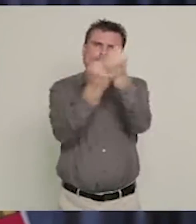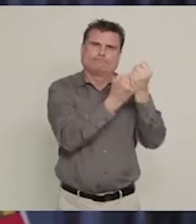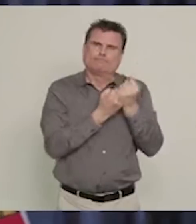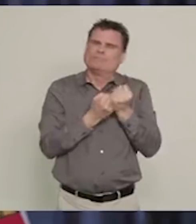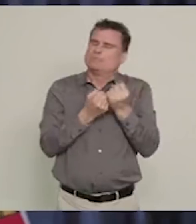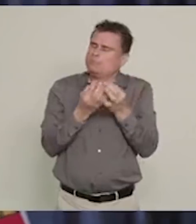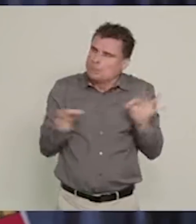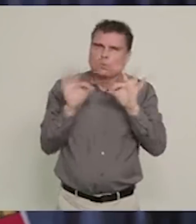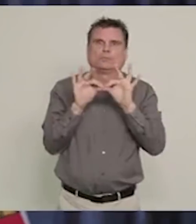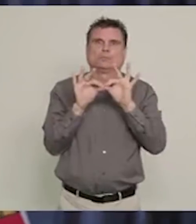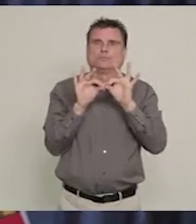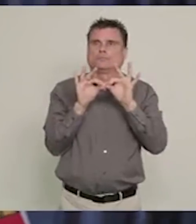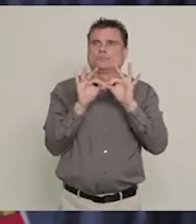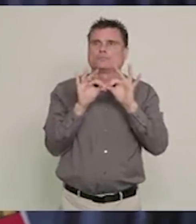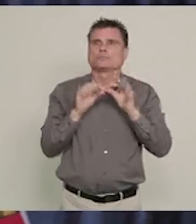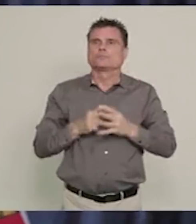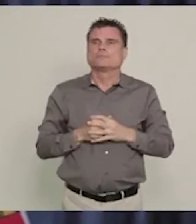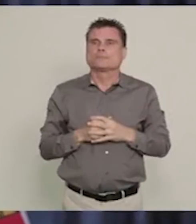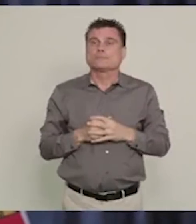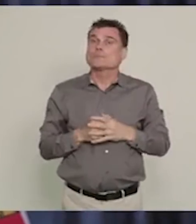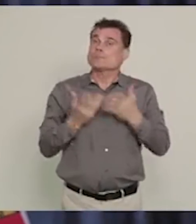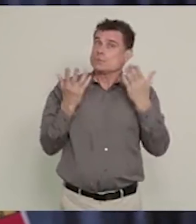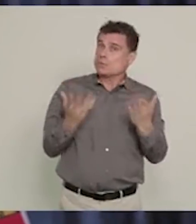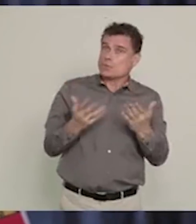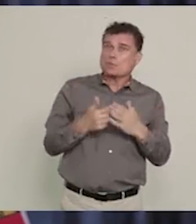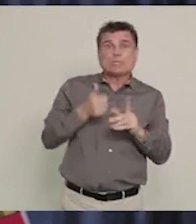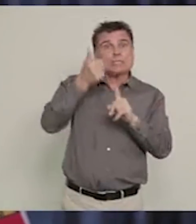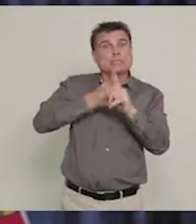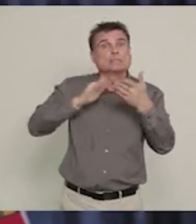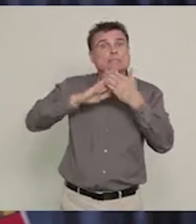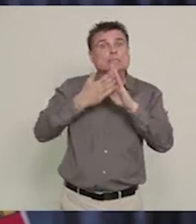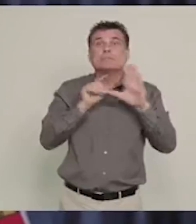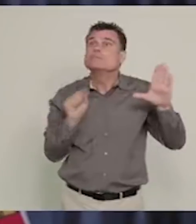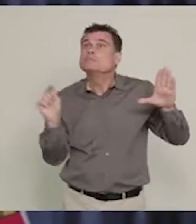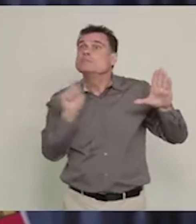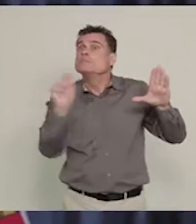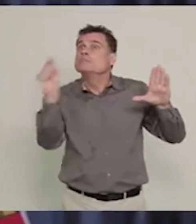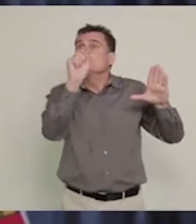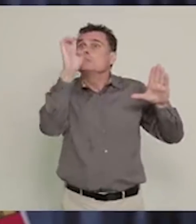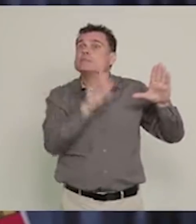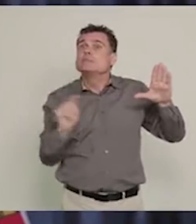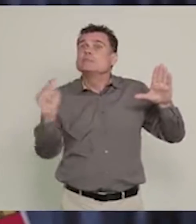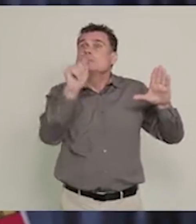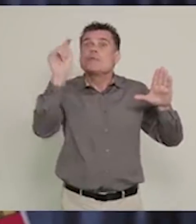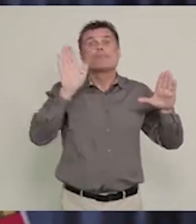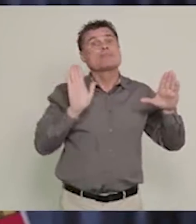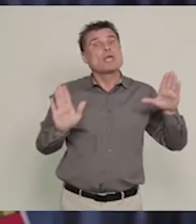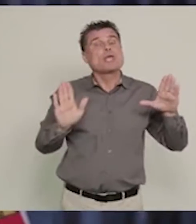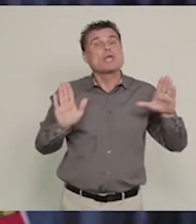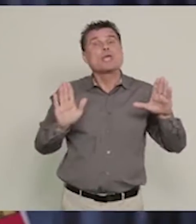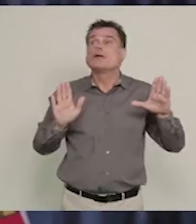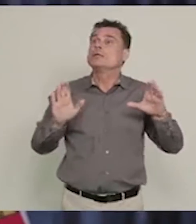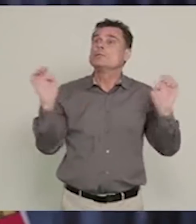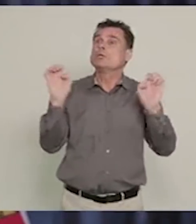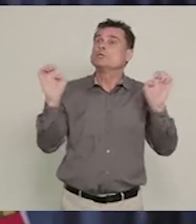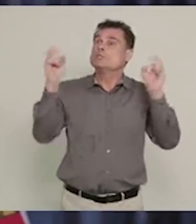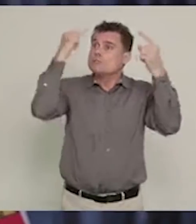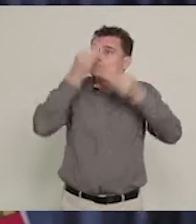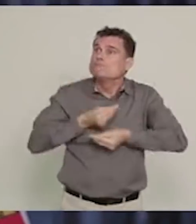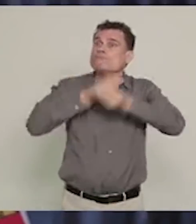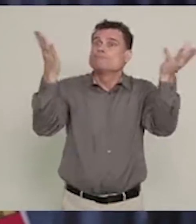states of emergency related to COVID-19 are suspended. This will ensure a coordinated approach is taken under